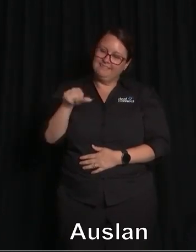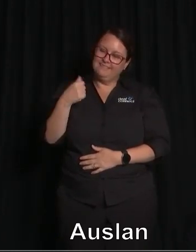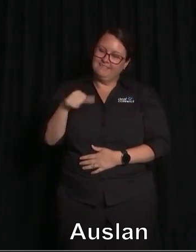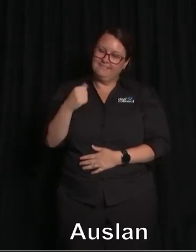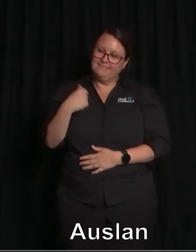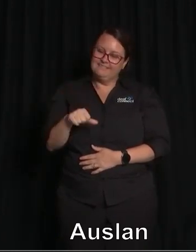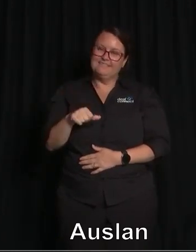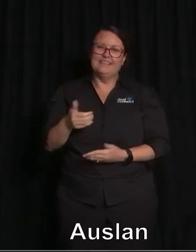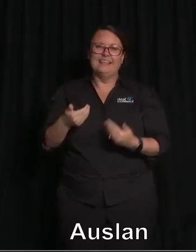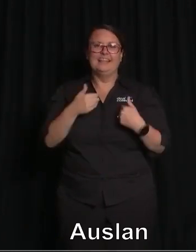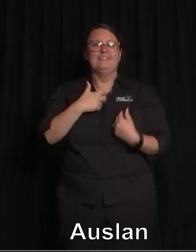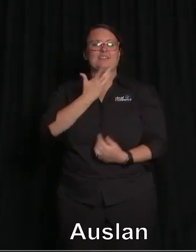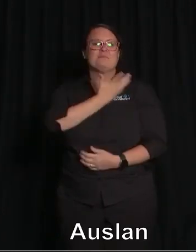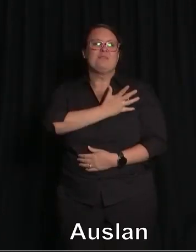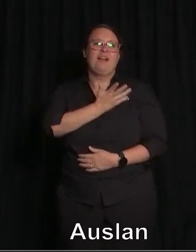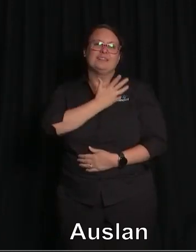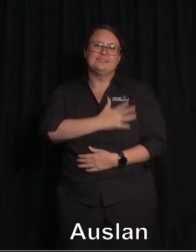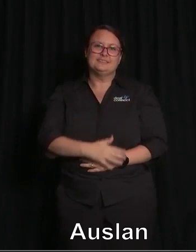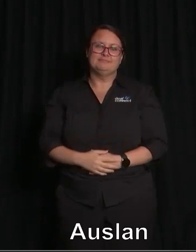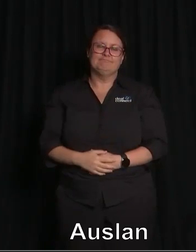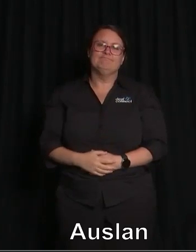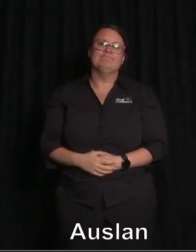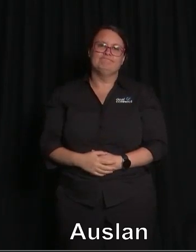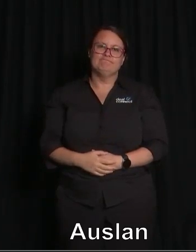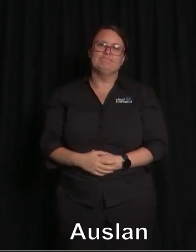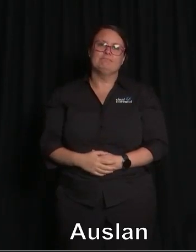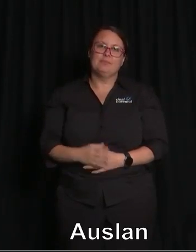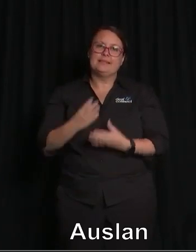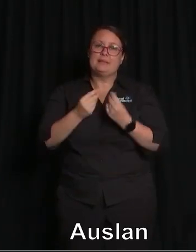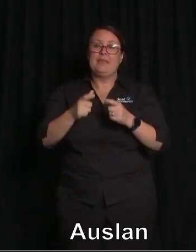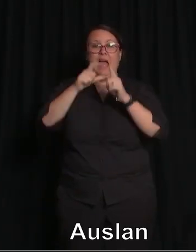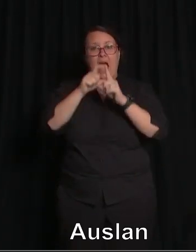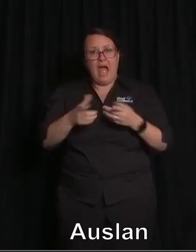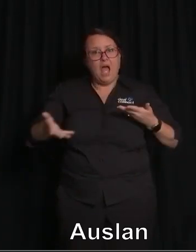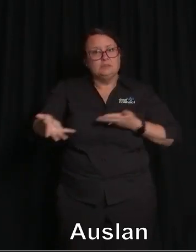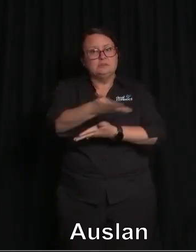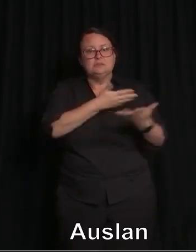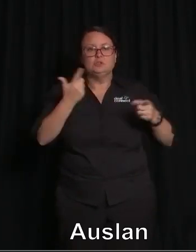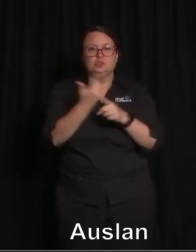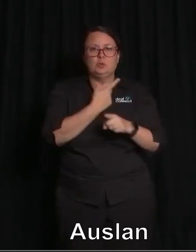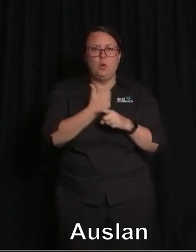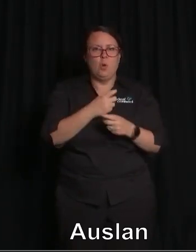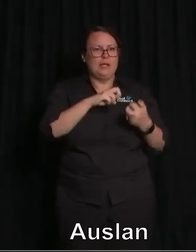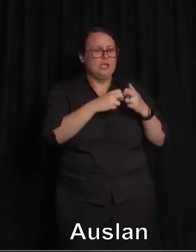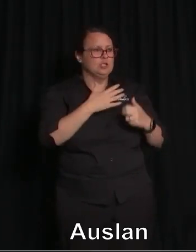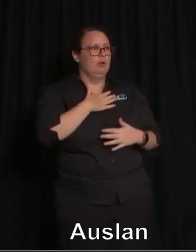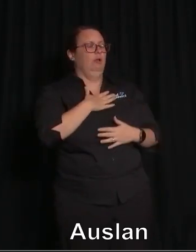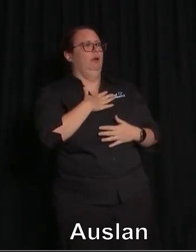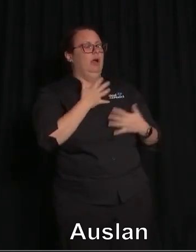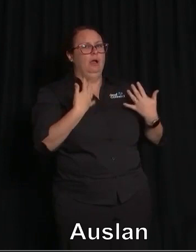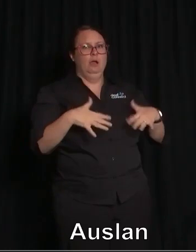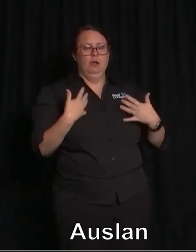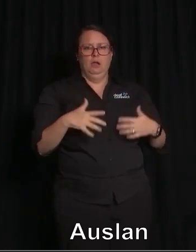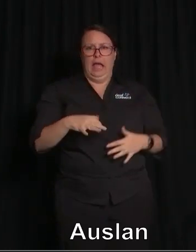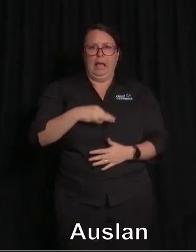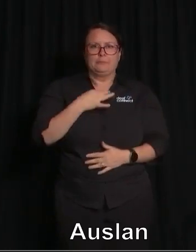a proud memory of something that is really a hard conference to go to, with the issues being so difficult.